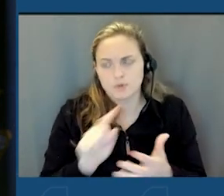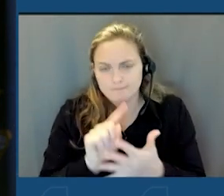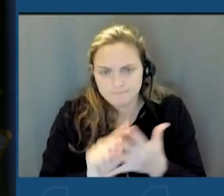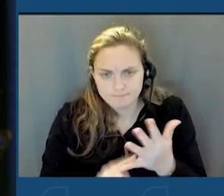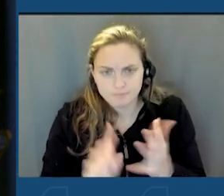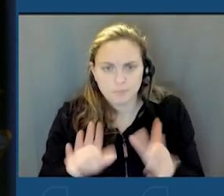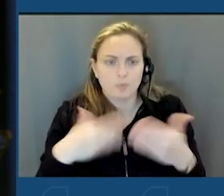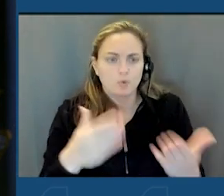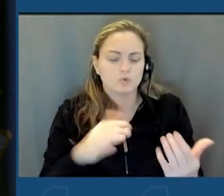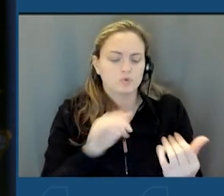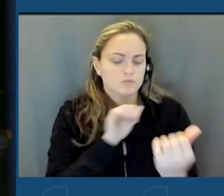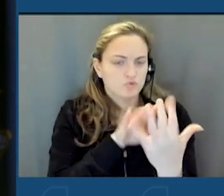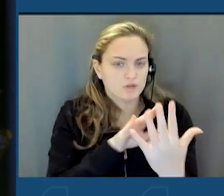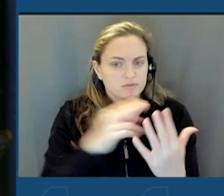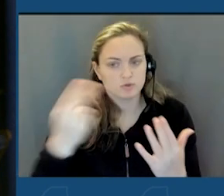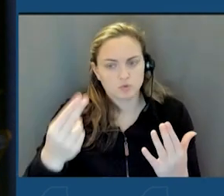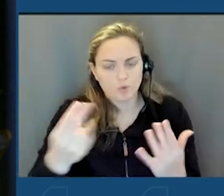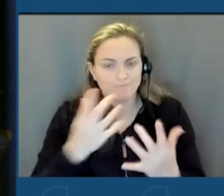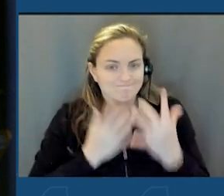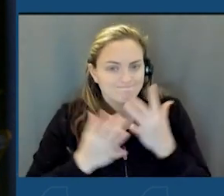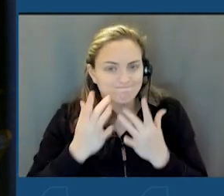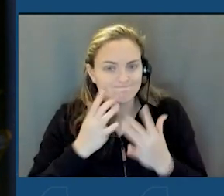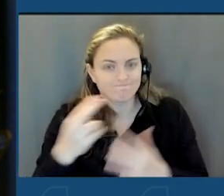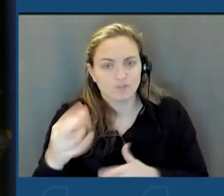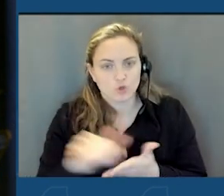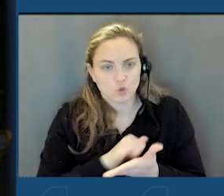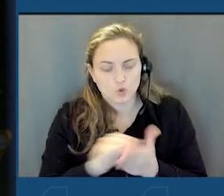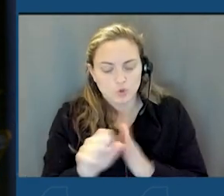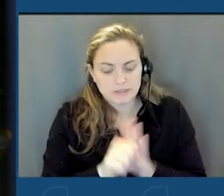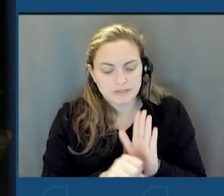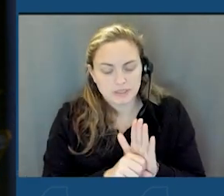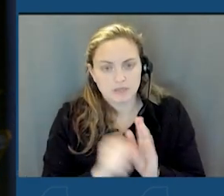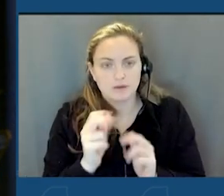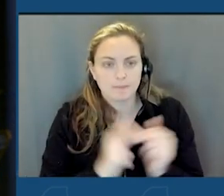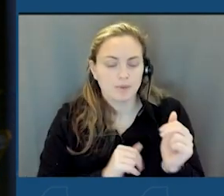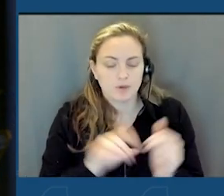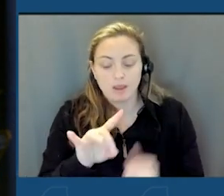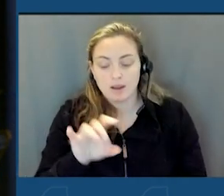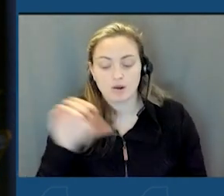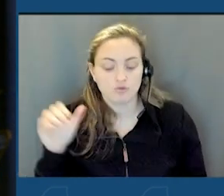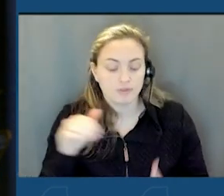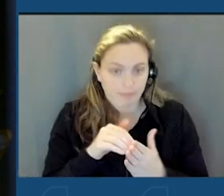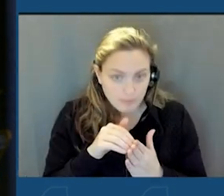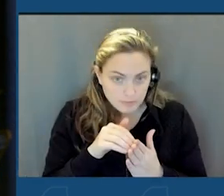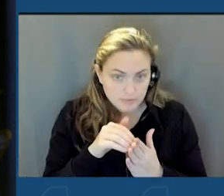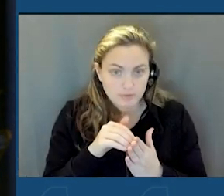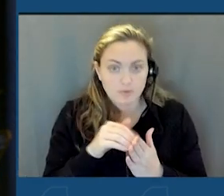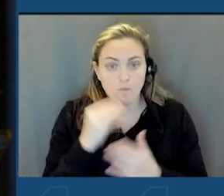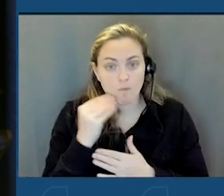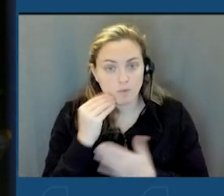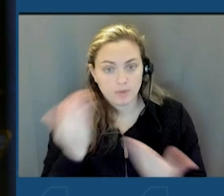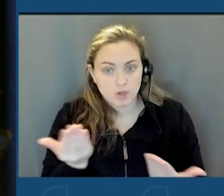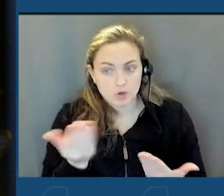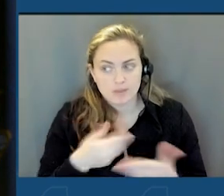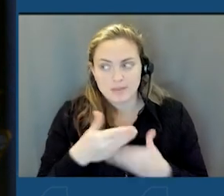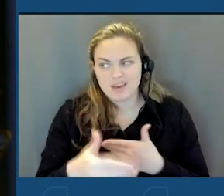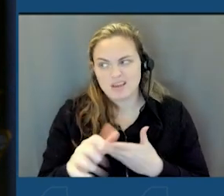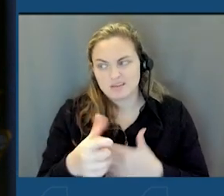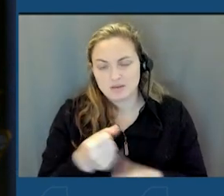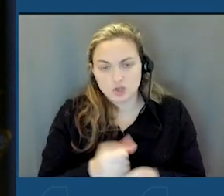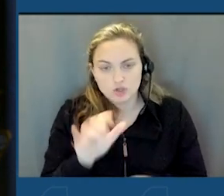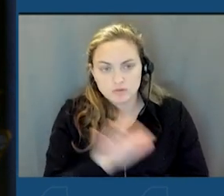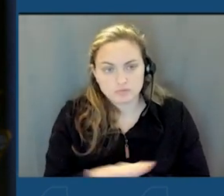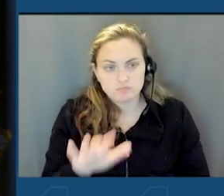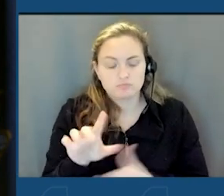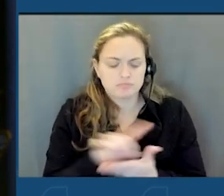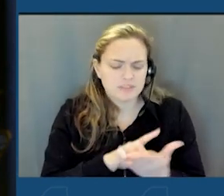historic shortages in New York State and build over 800,000 homes here in the next decade. It is designed